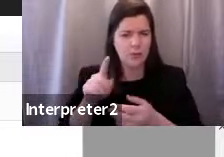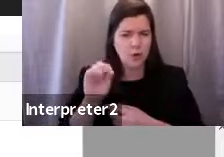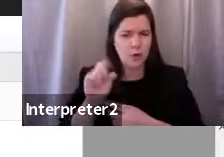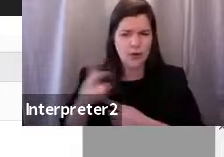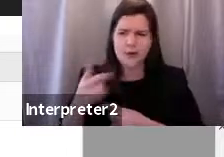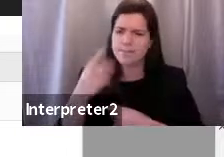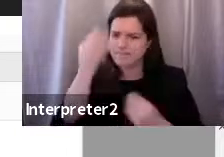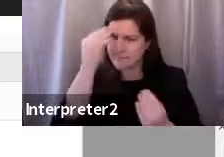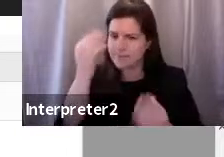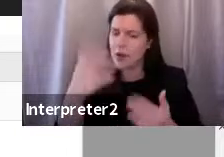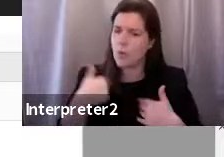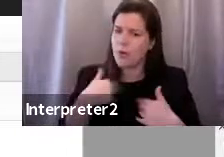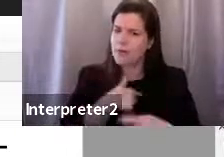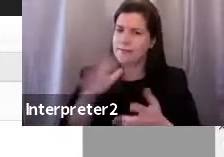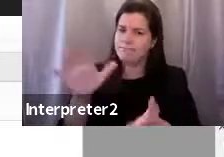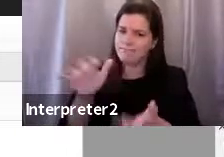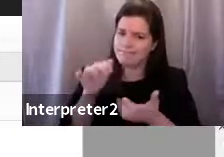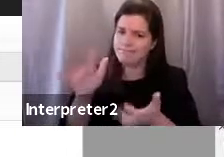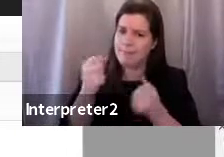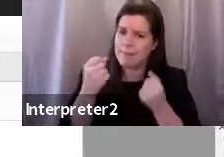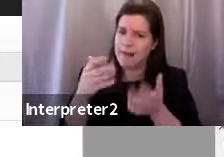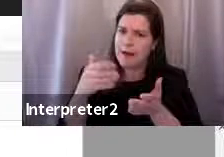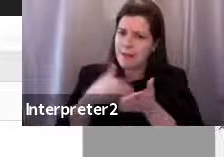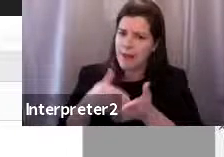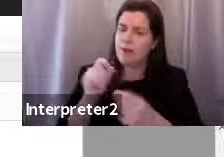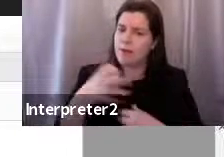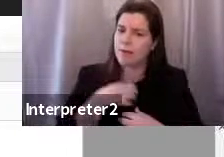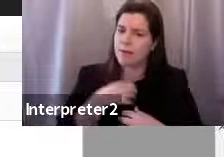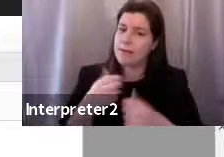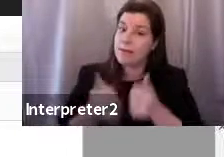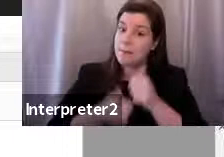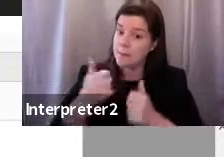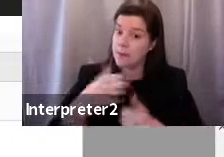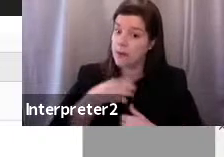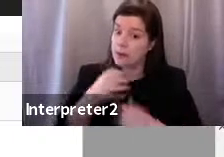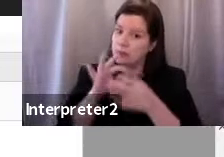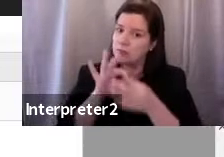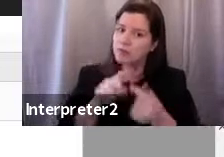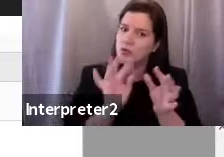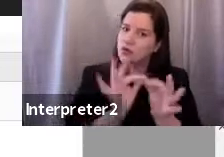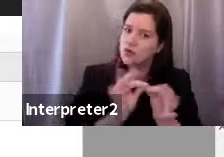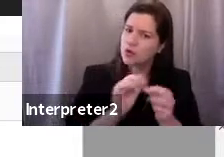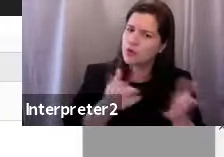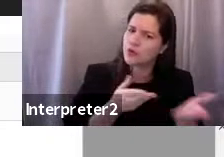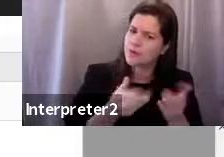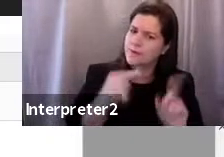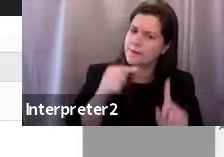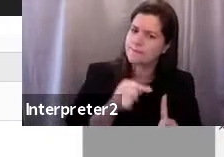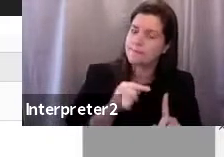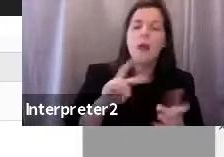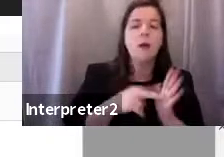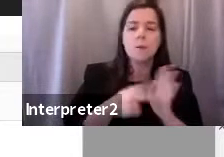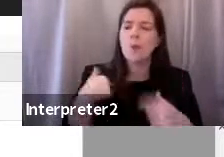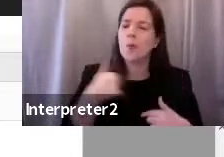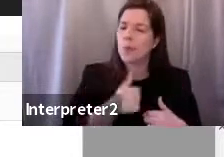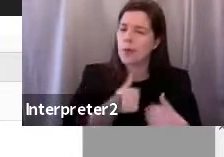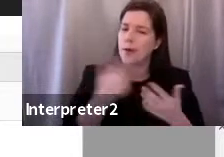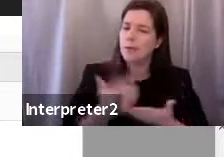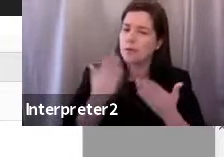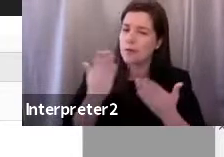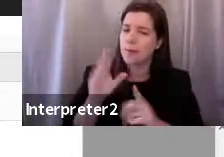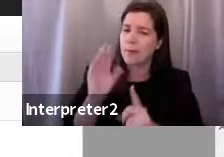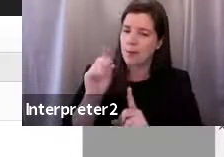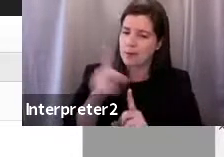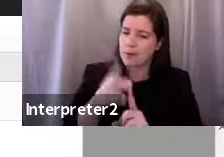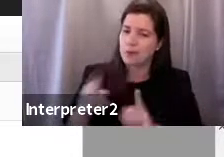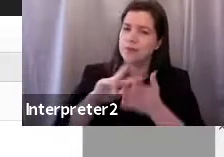complaints, and that most of these complaints pertain to interpreters. So the Department of Legislative Services is recommending that the Office of Deaf and Hard of Hearing